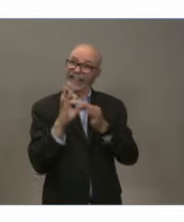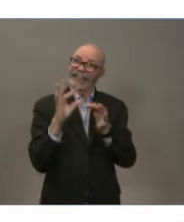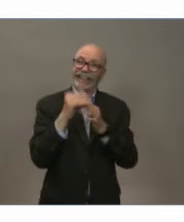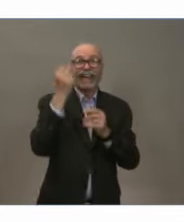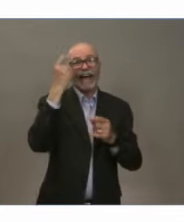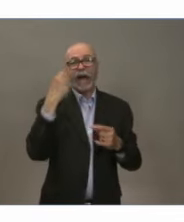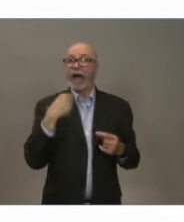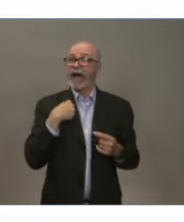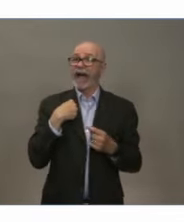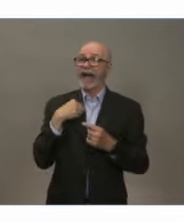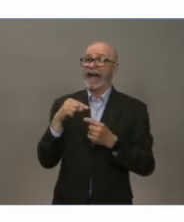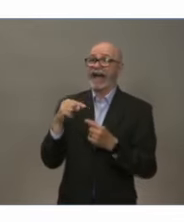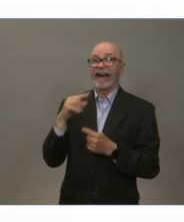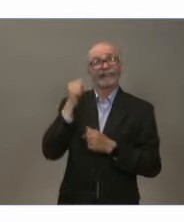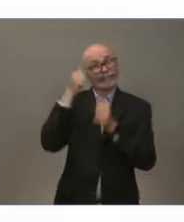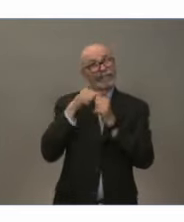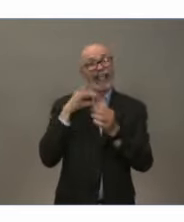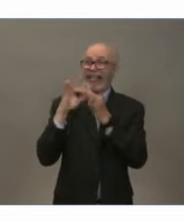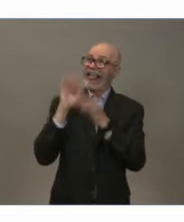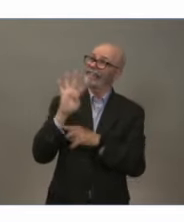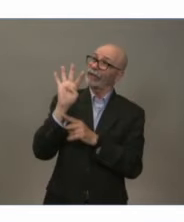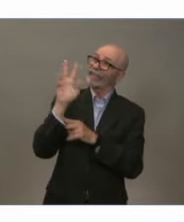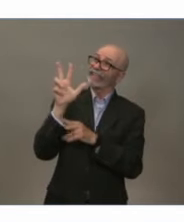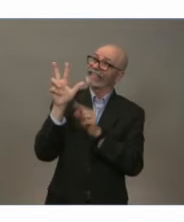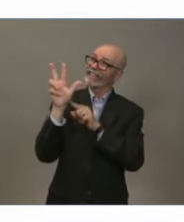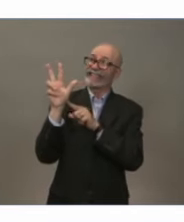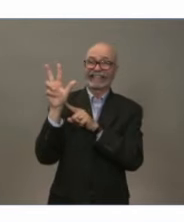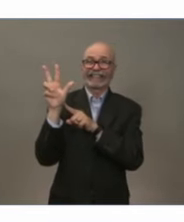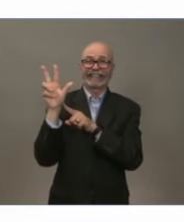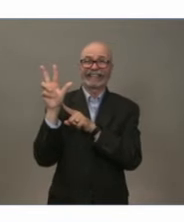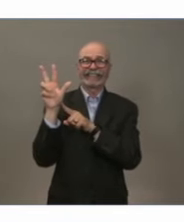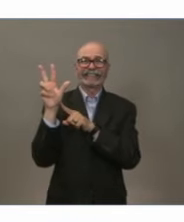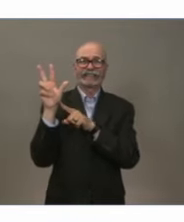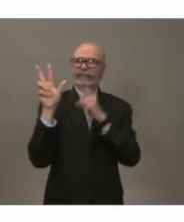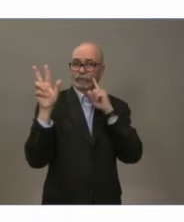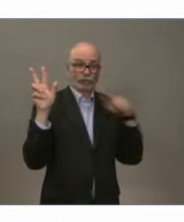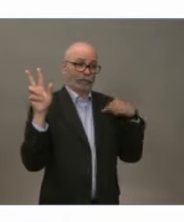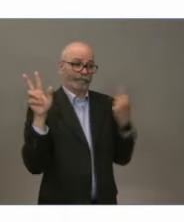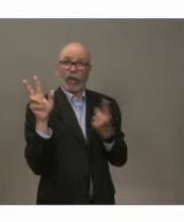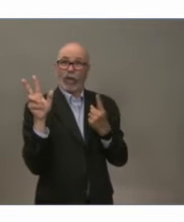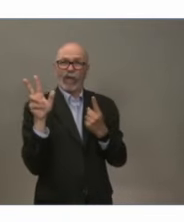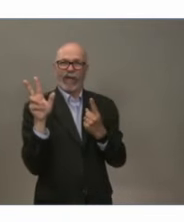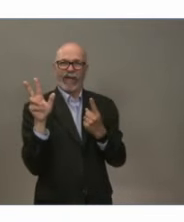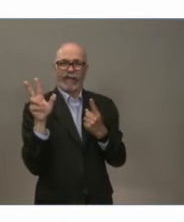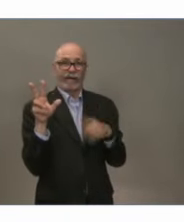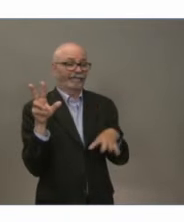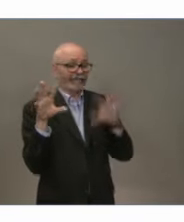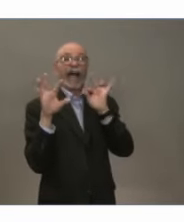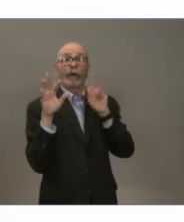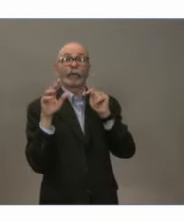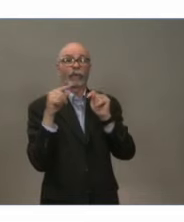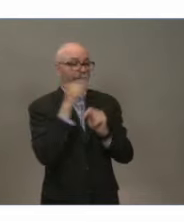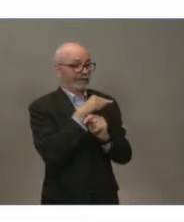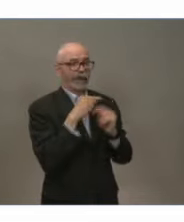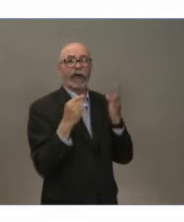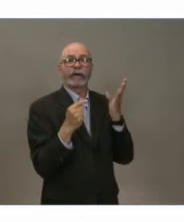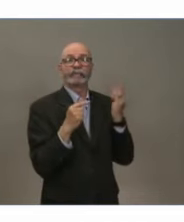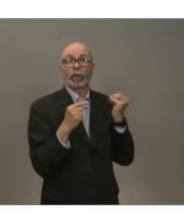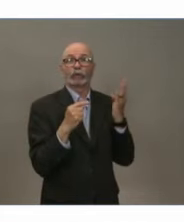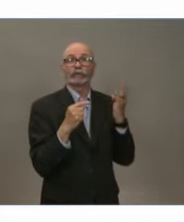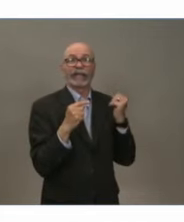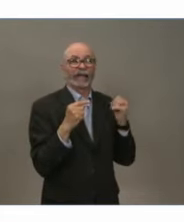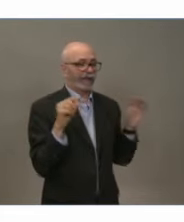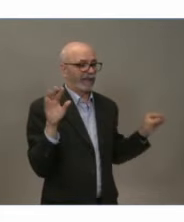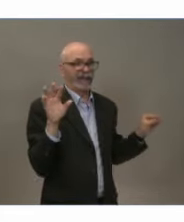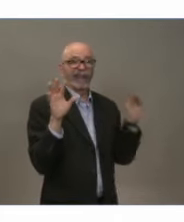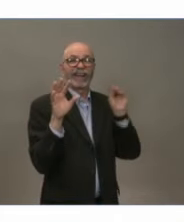reporting new today, 13 of those are from Northwood. I'm pleased to be able to say I had a conversation with the